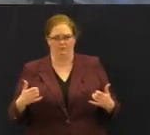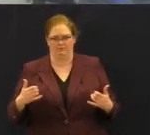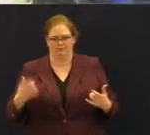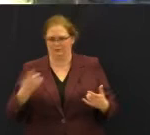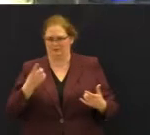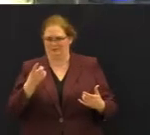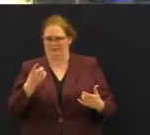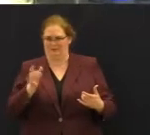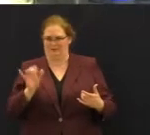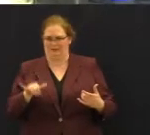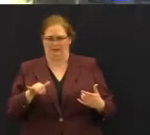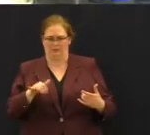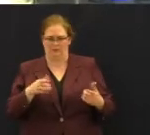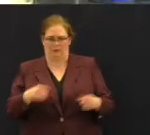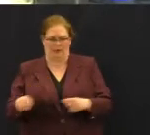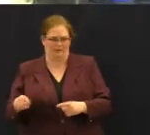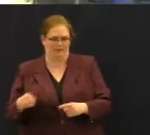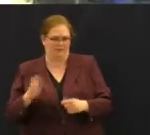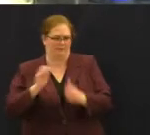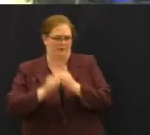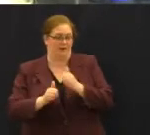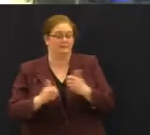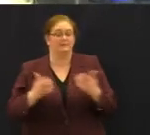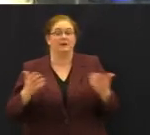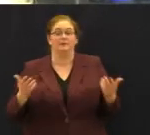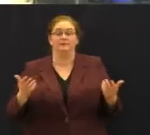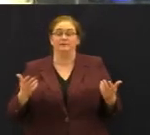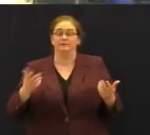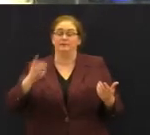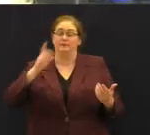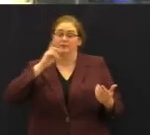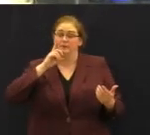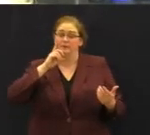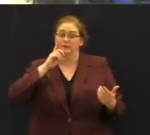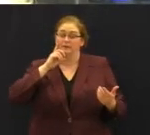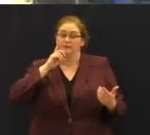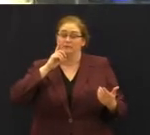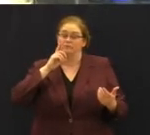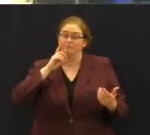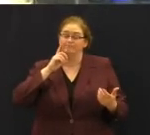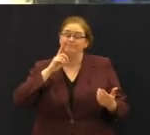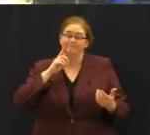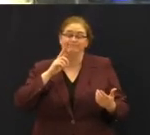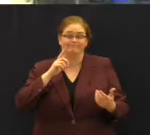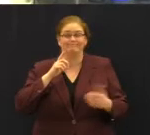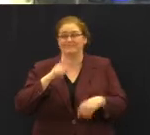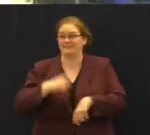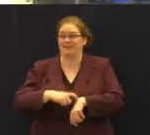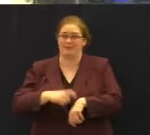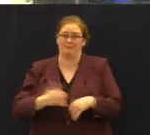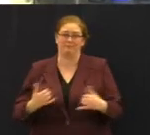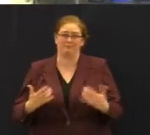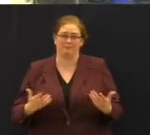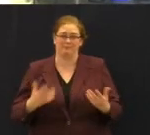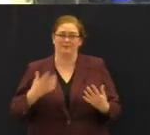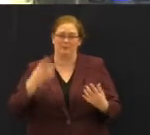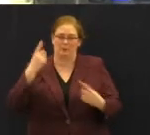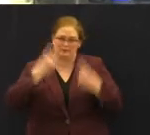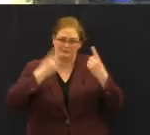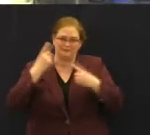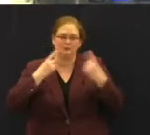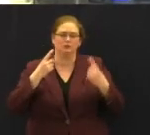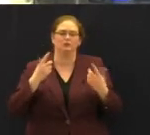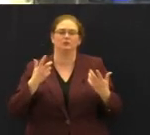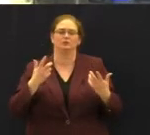like that to pass. But I think it's well past time that we consider this, we